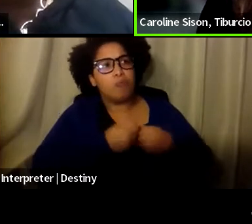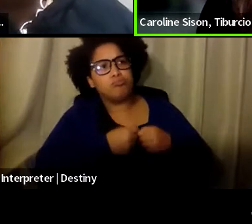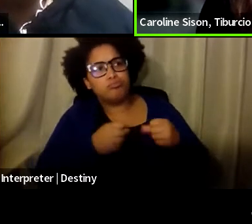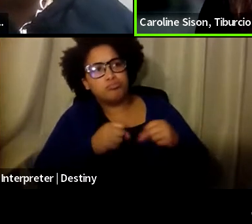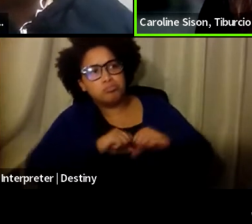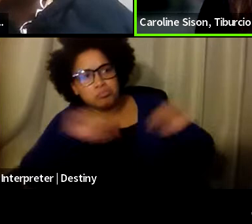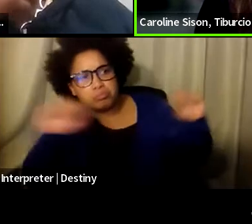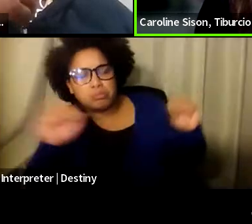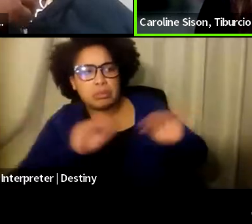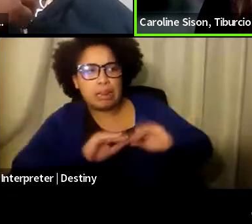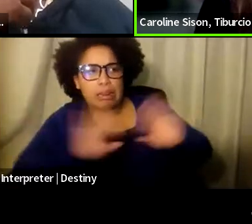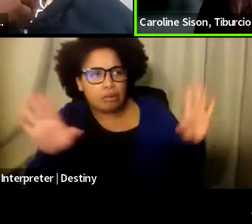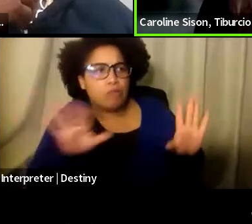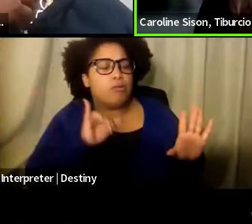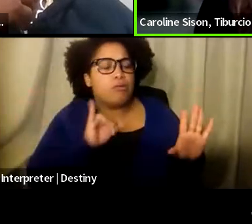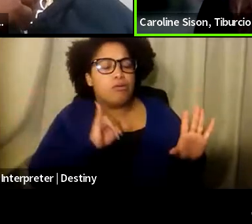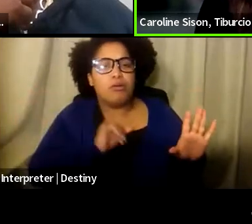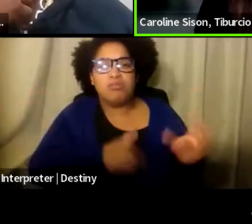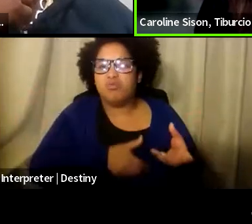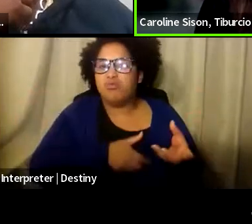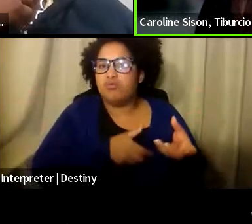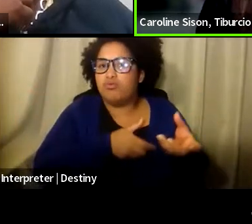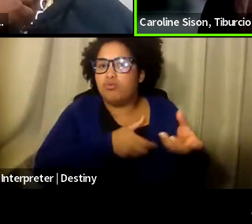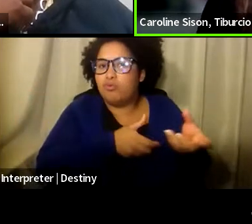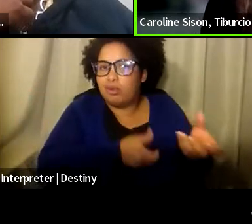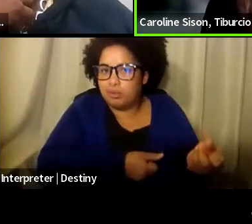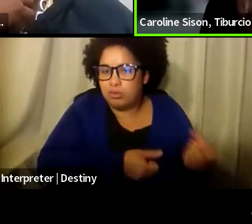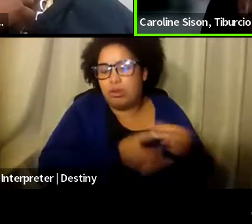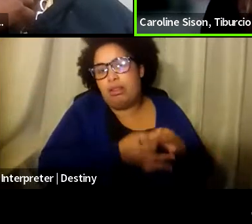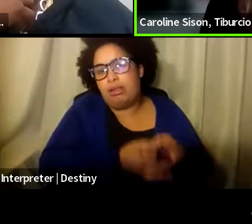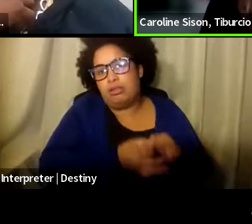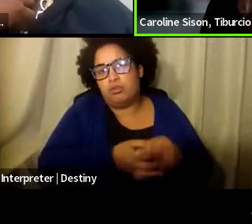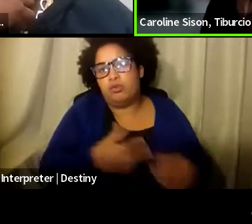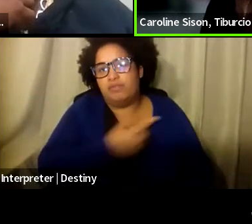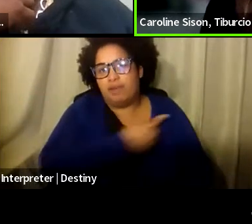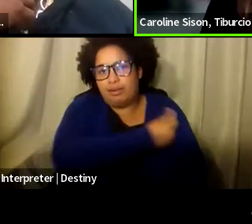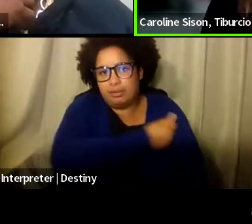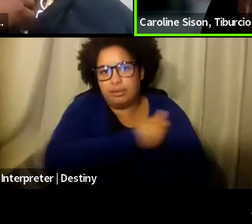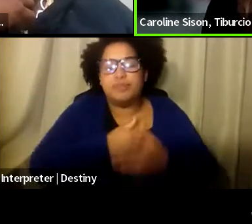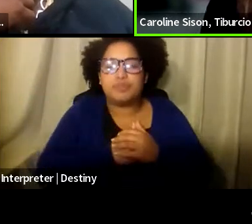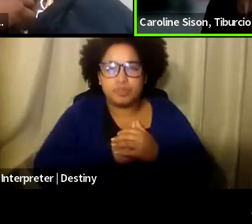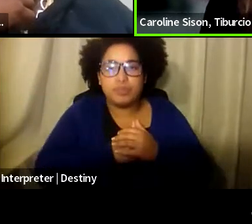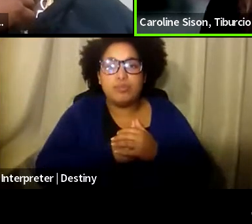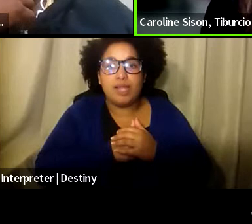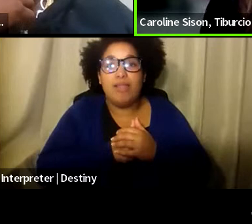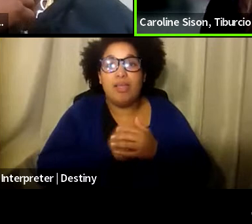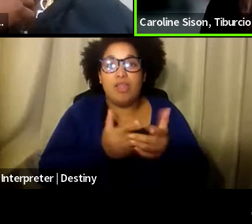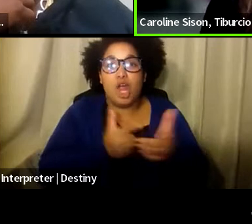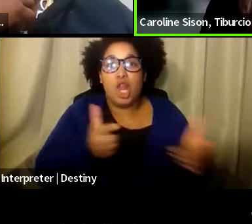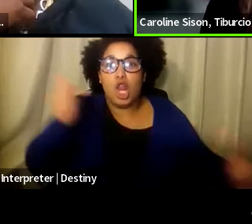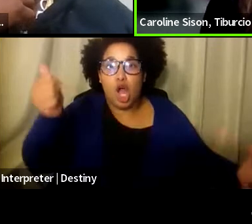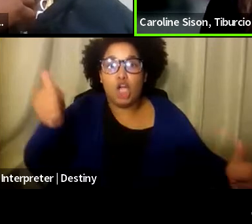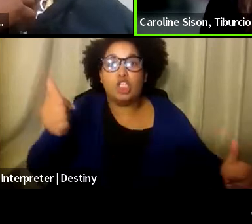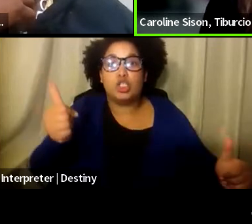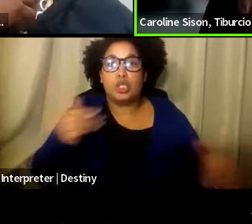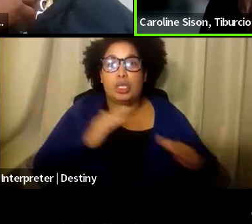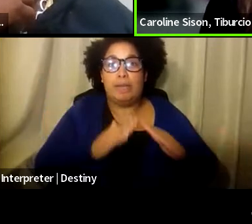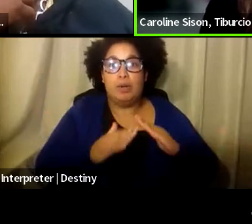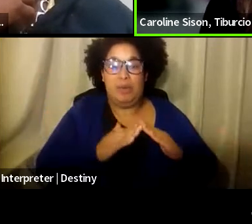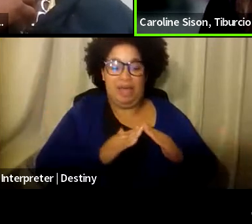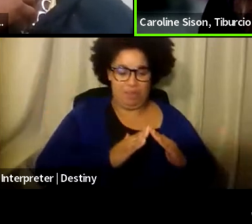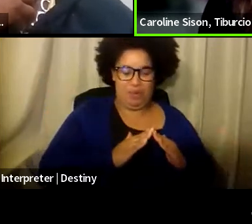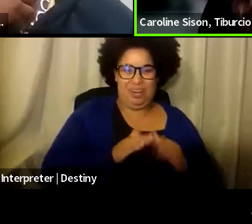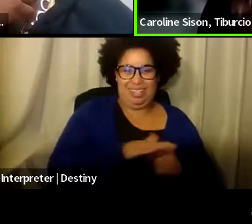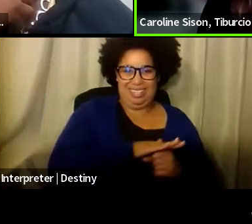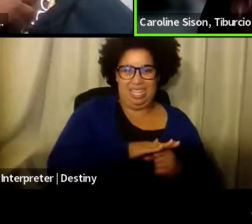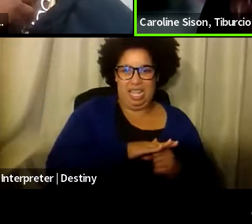in terms of vaccinations. And reaching out to the greater community, the surrounding communities in